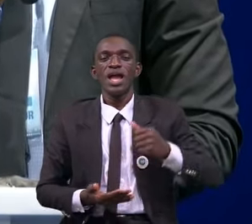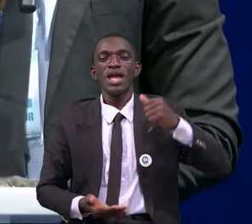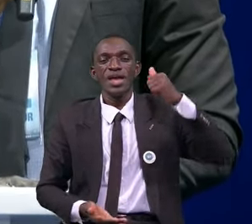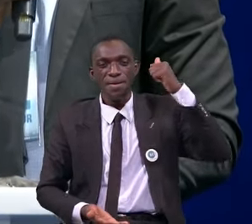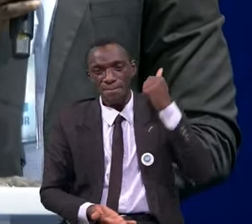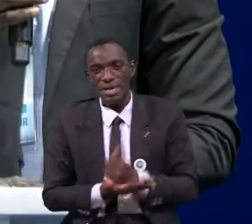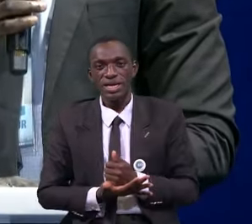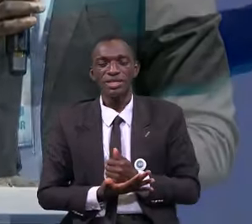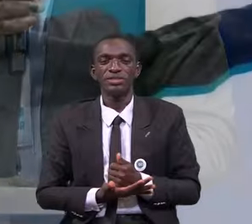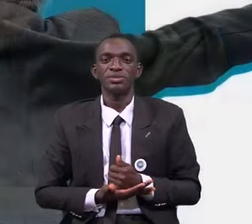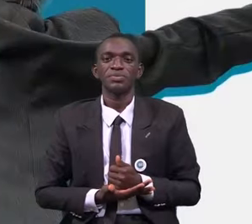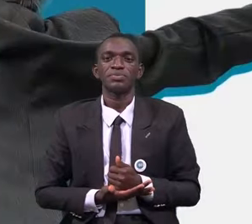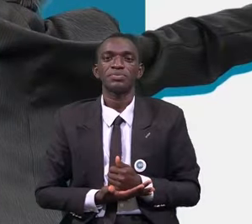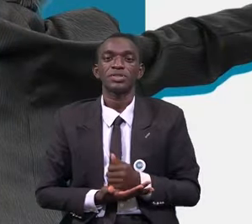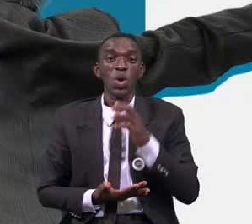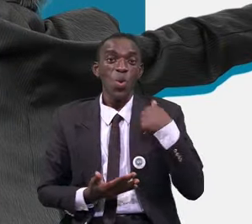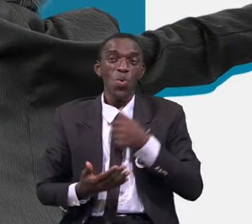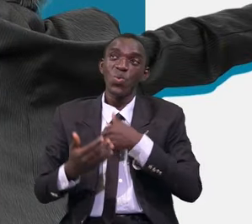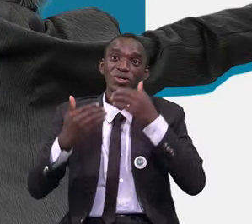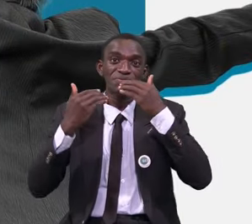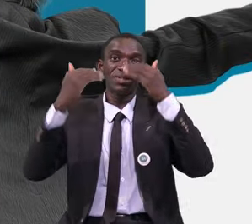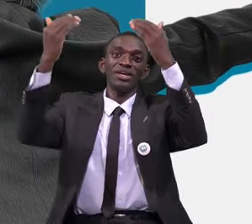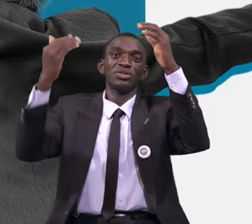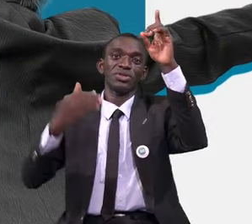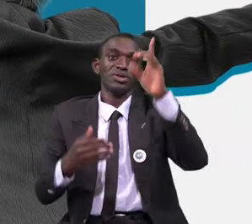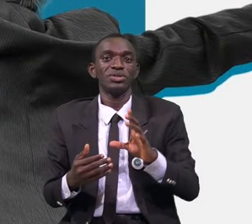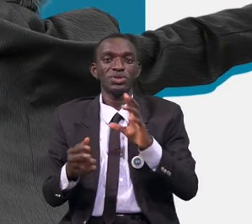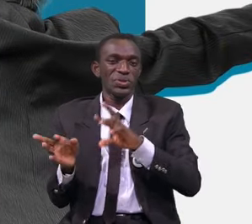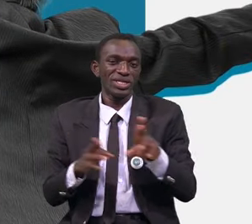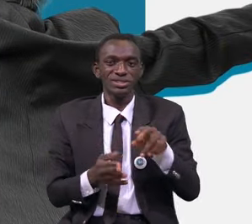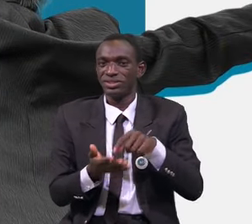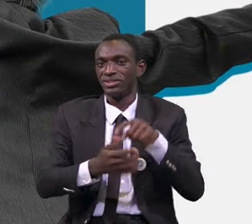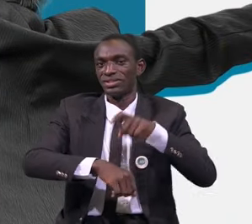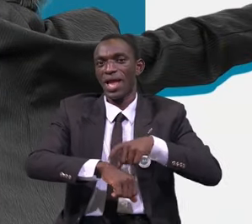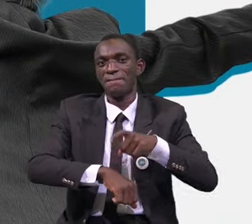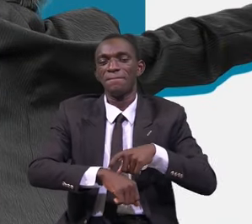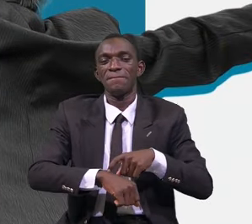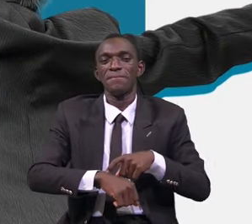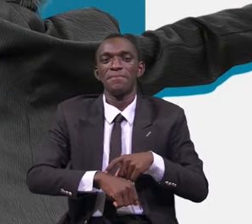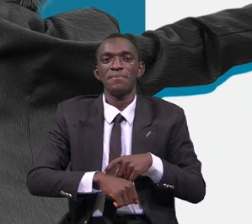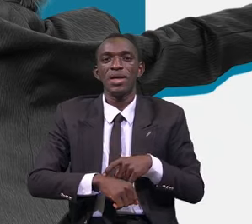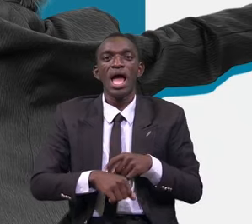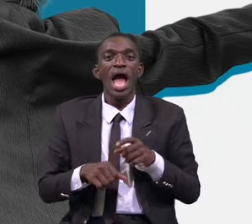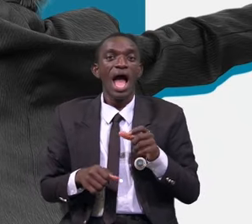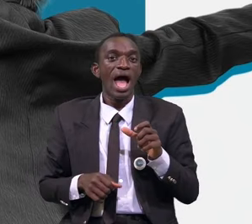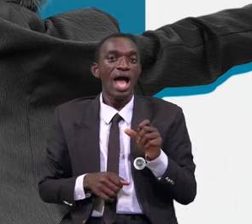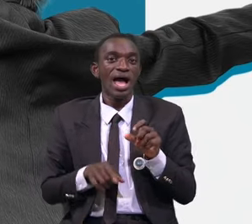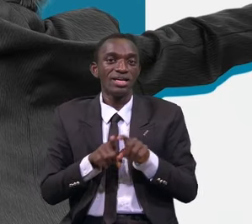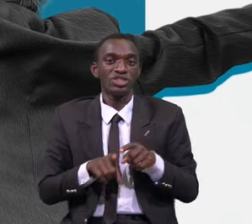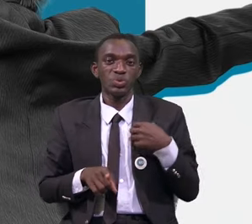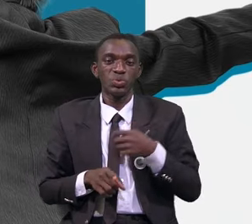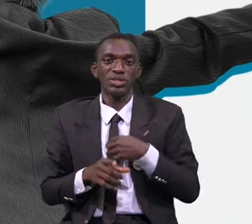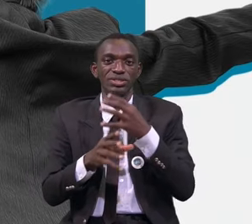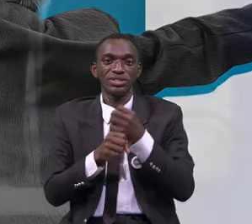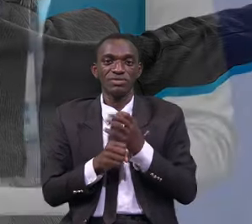Amen. Amen. We thank God already at this time. Nous remercions Dieu. As we receive our miracle.